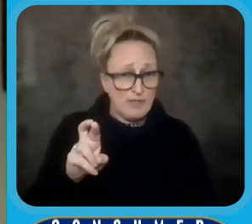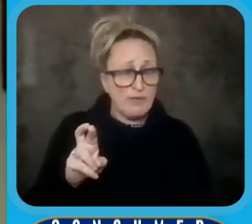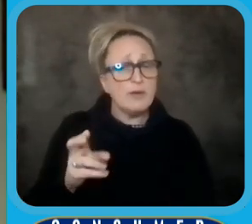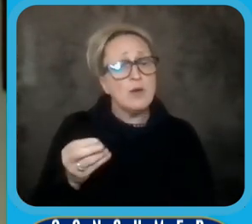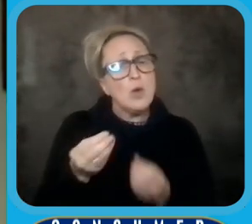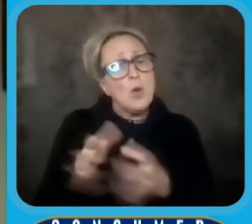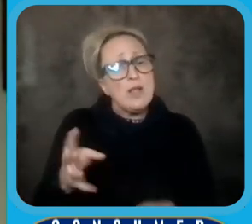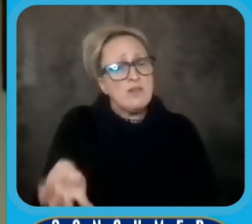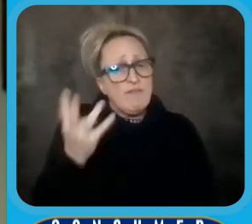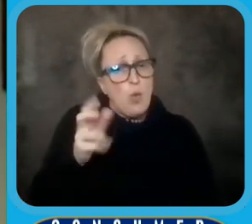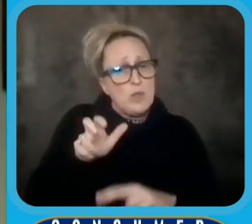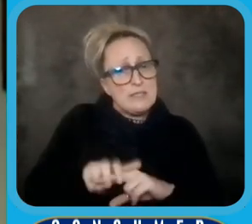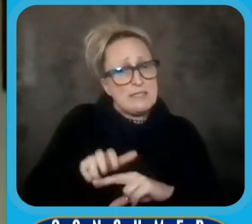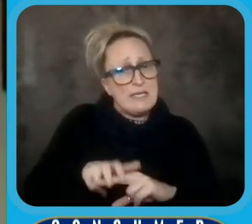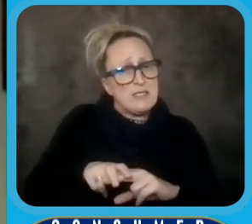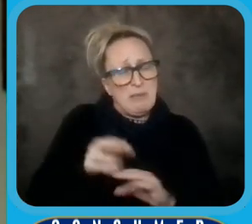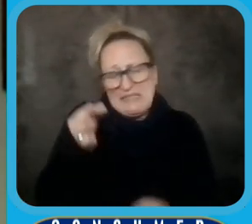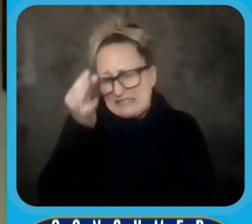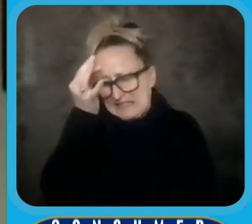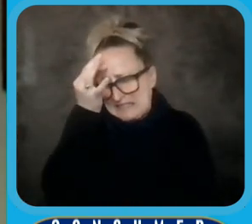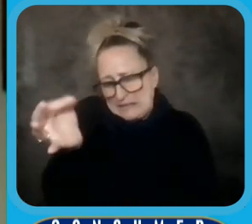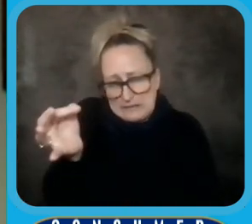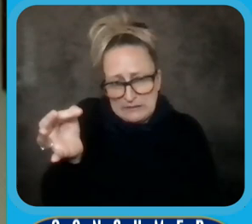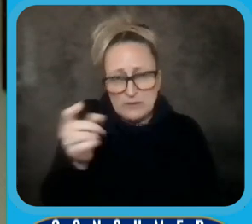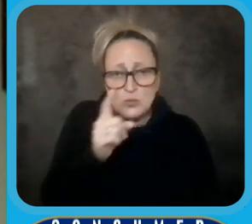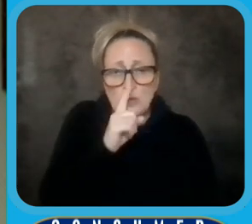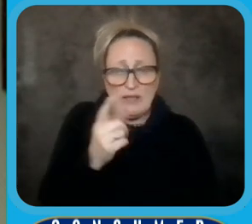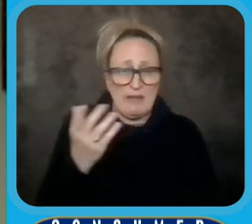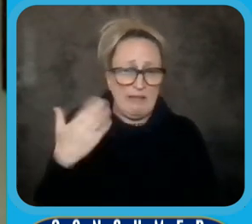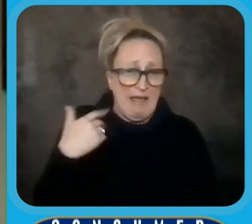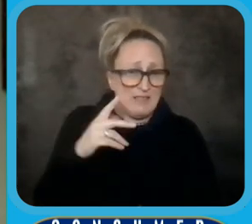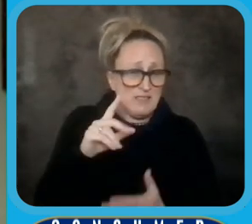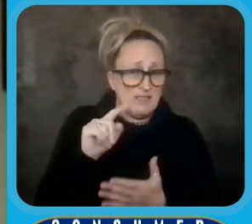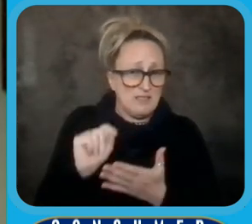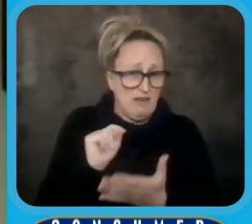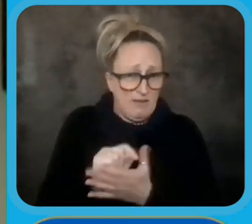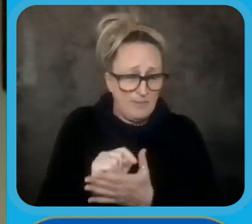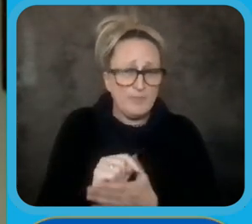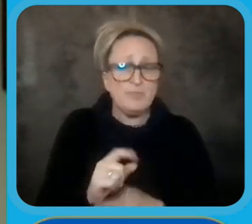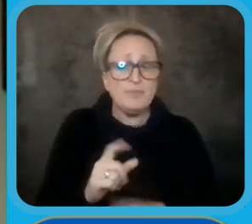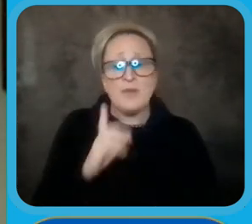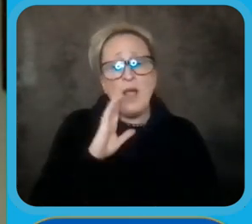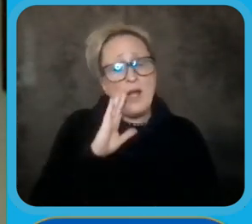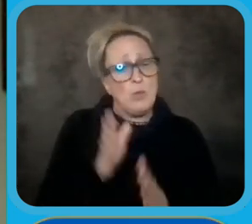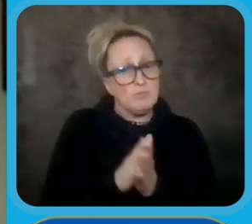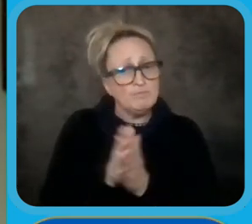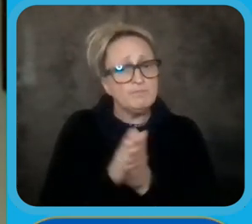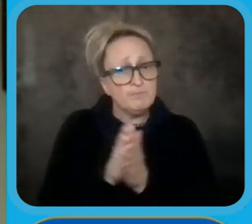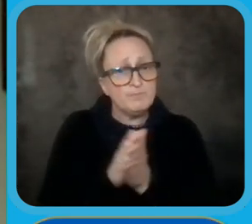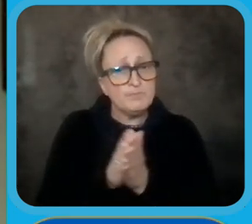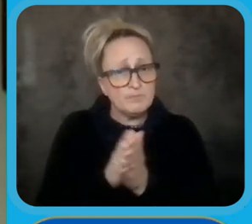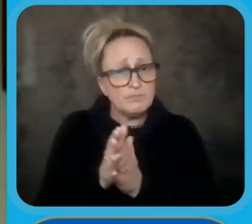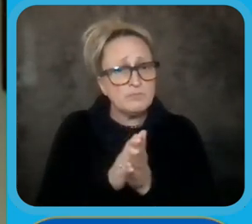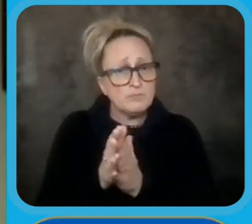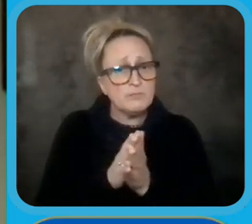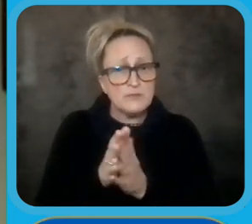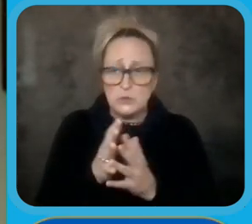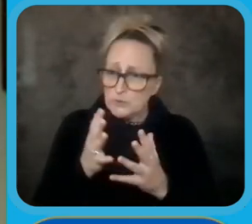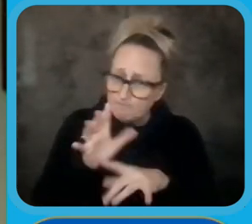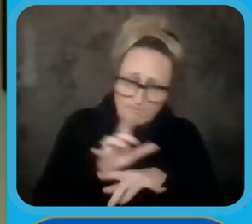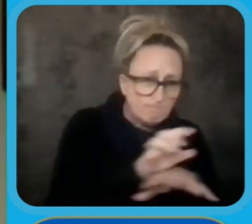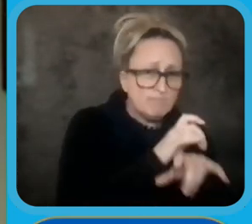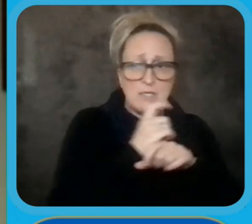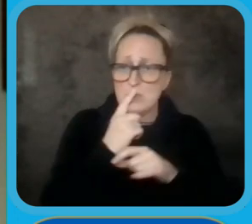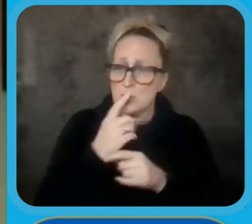these four seats by the narrowest of margins last cycle, and I know I'm eager to get back into the field, to get out